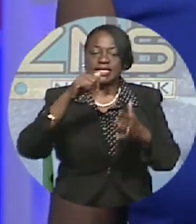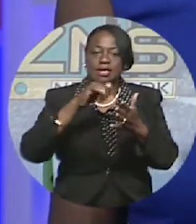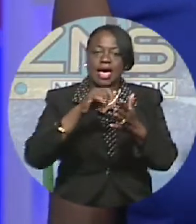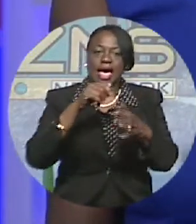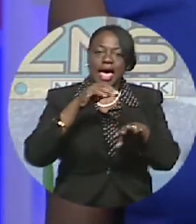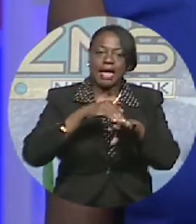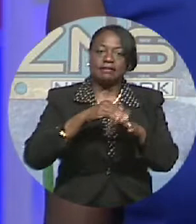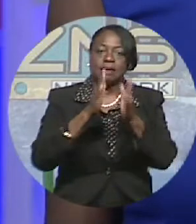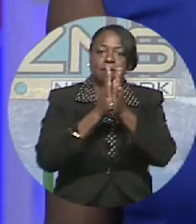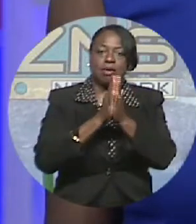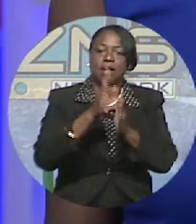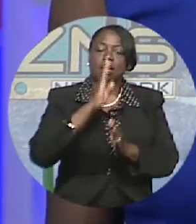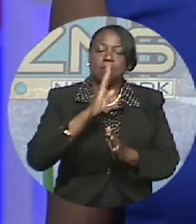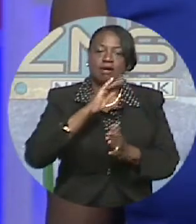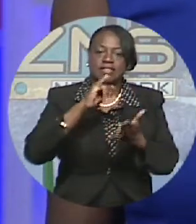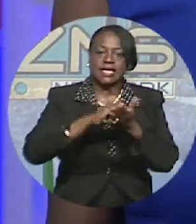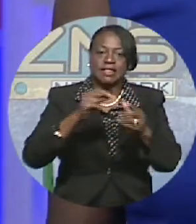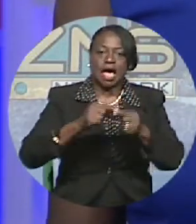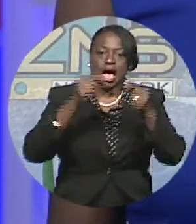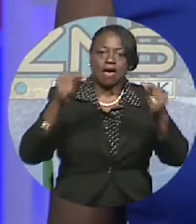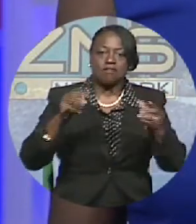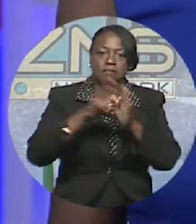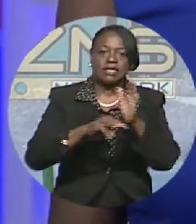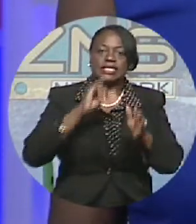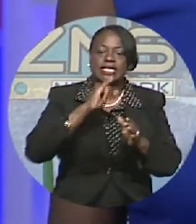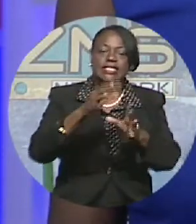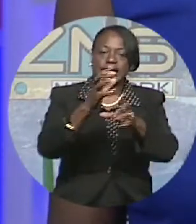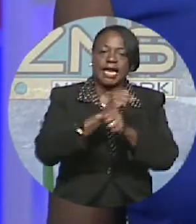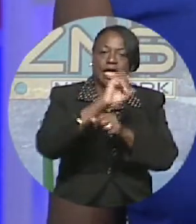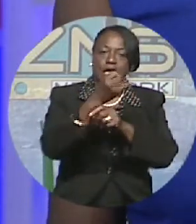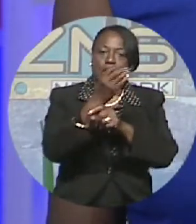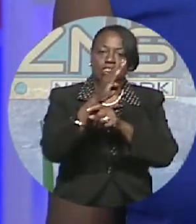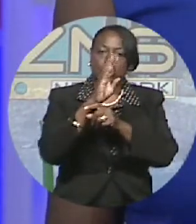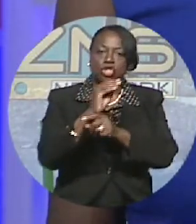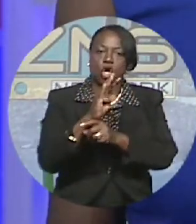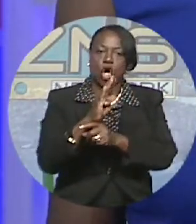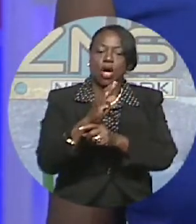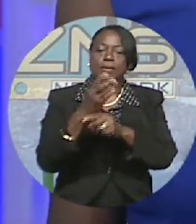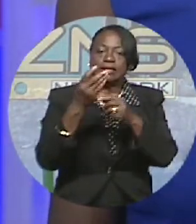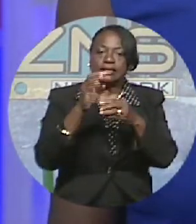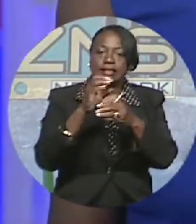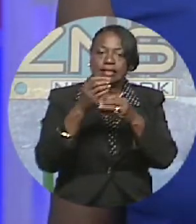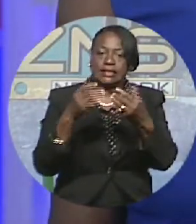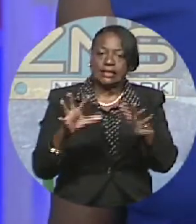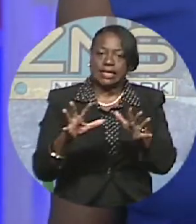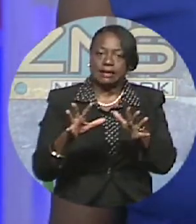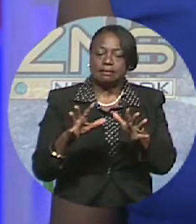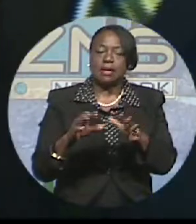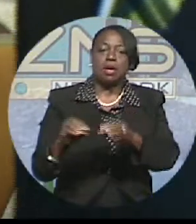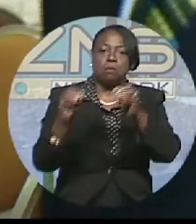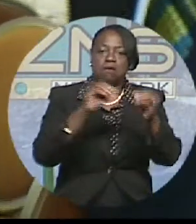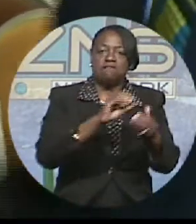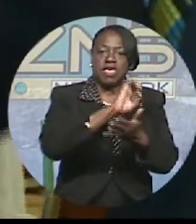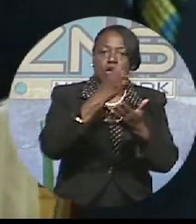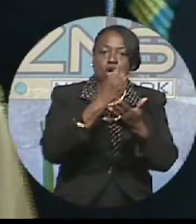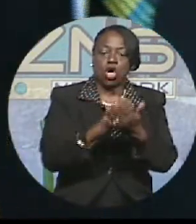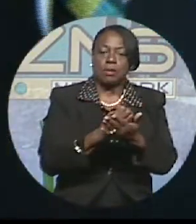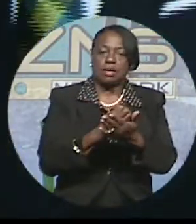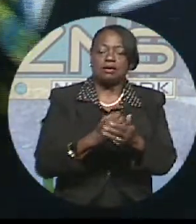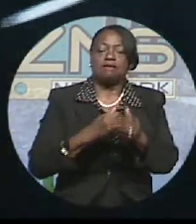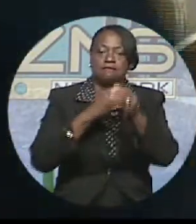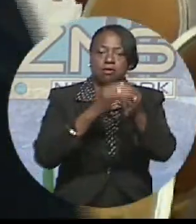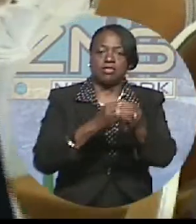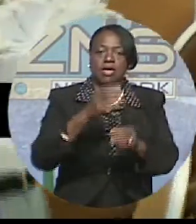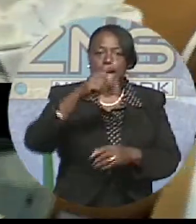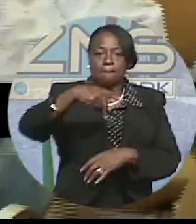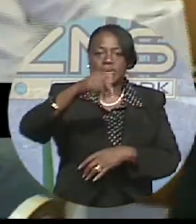prayer breakfast that his government is getting the job done and moving the economy forward. Clint Watson reports. The